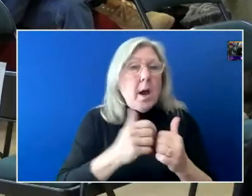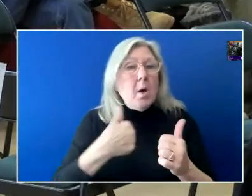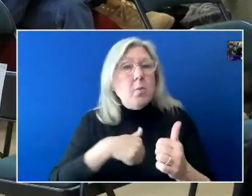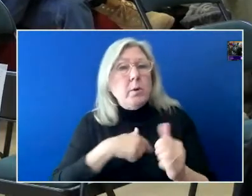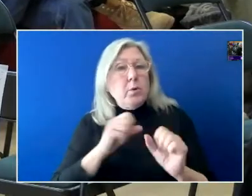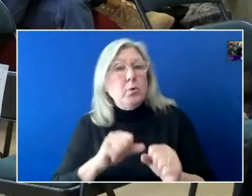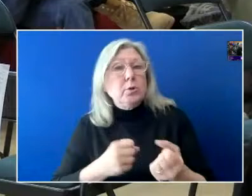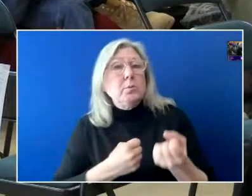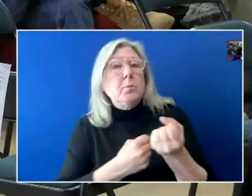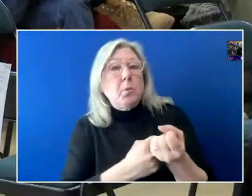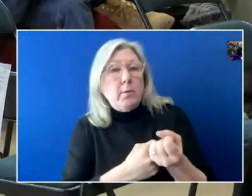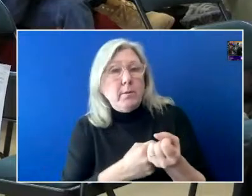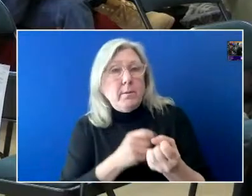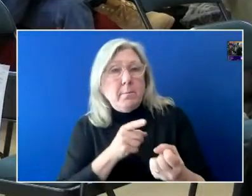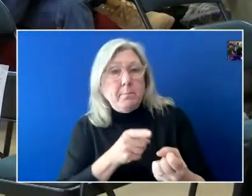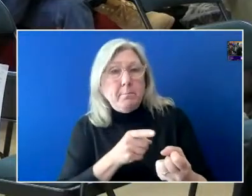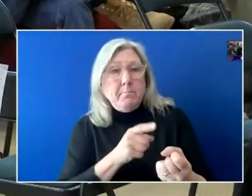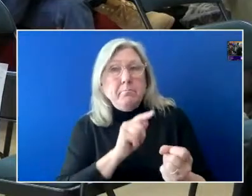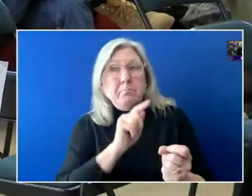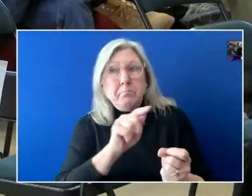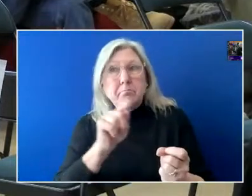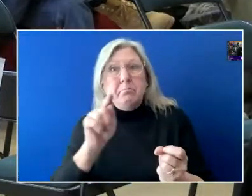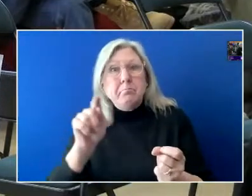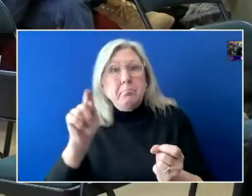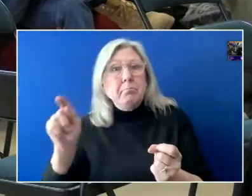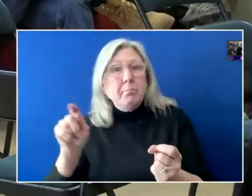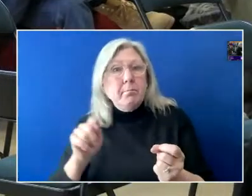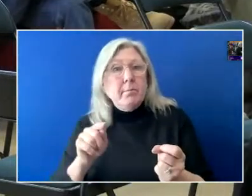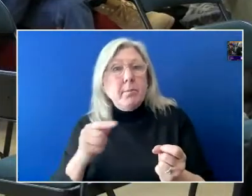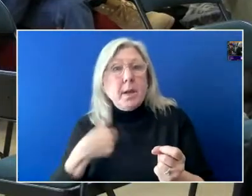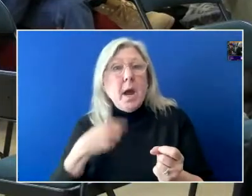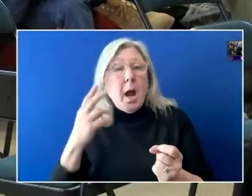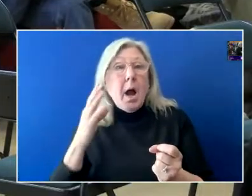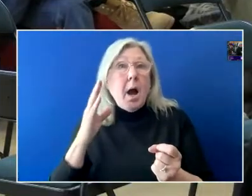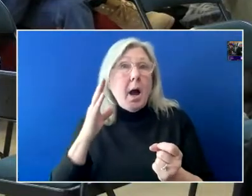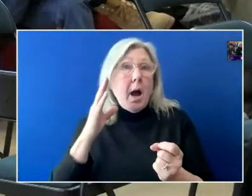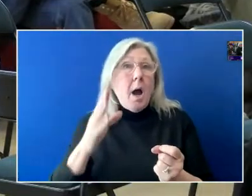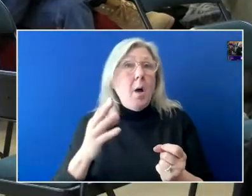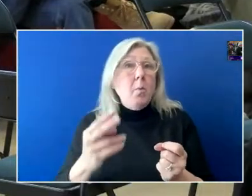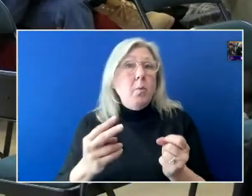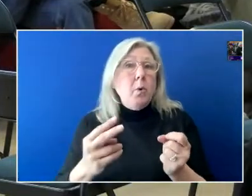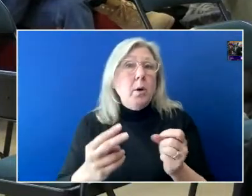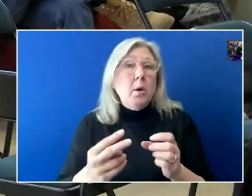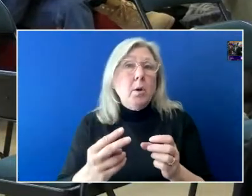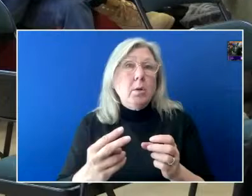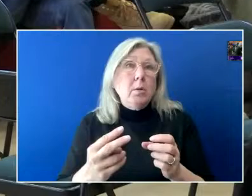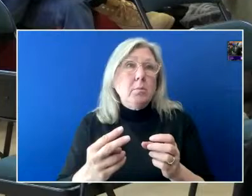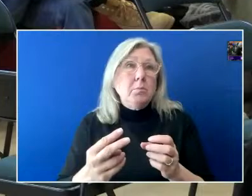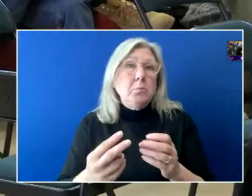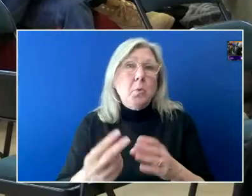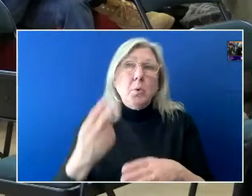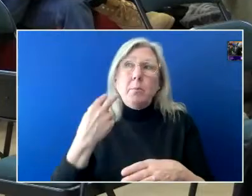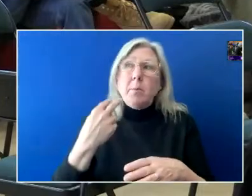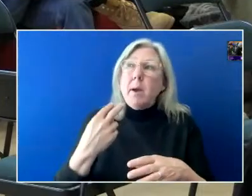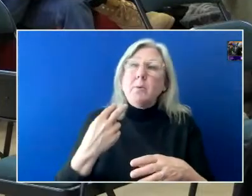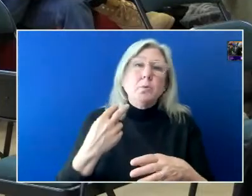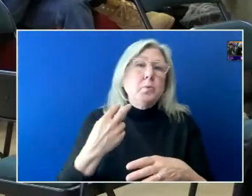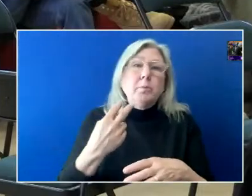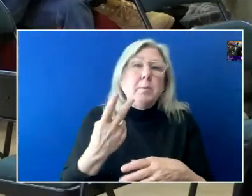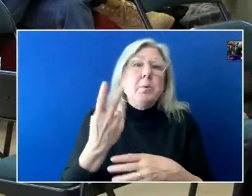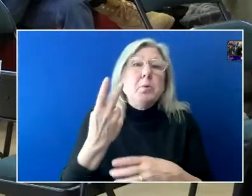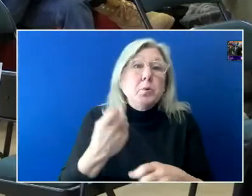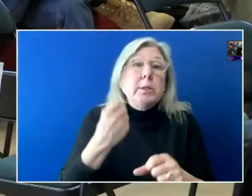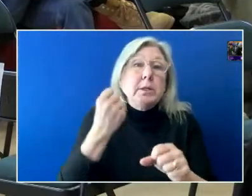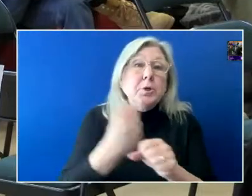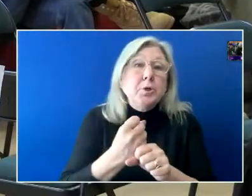support um I will take a look at what we look go back maybe a couple years where uh the